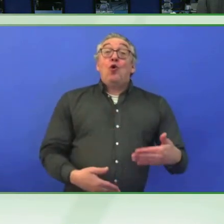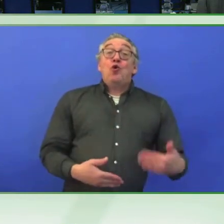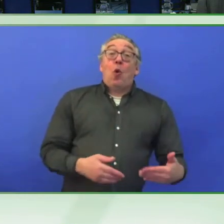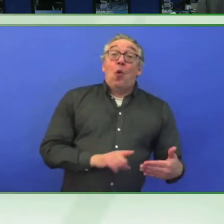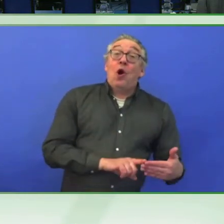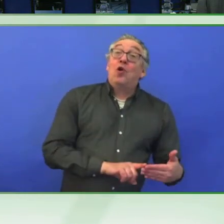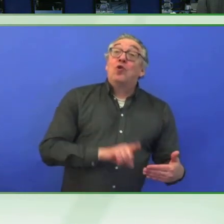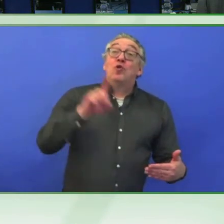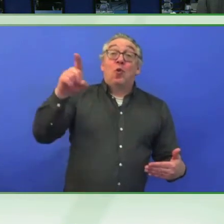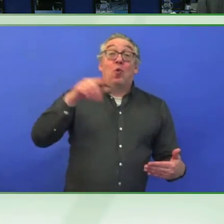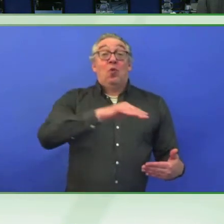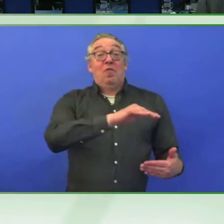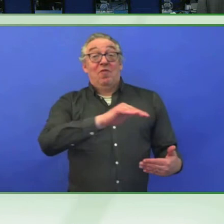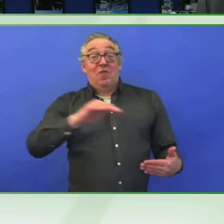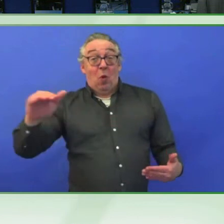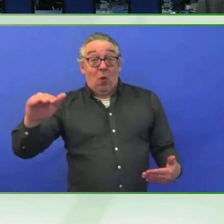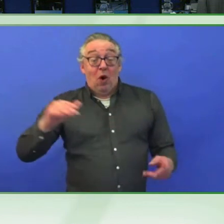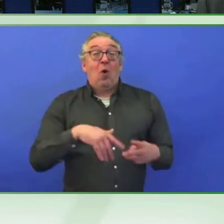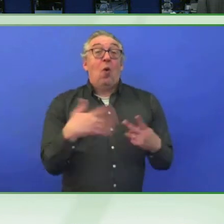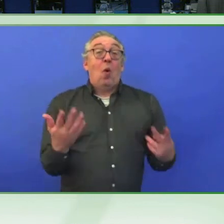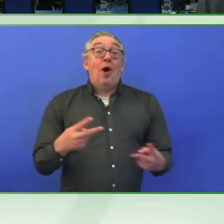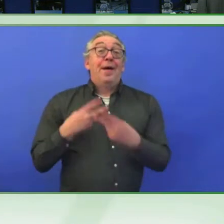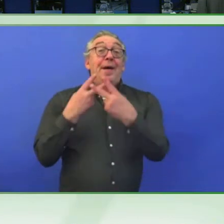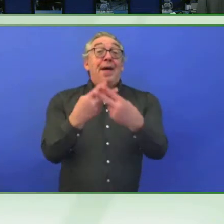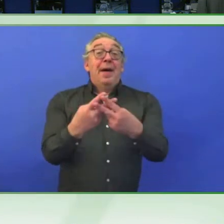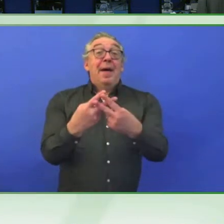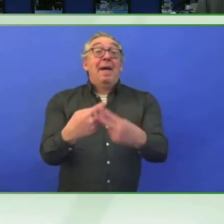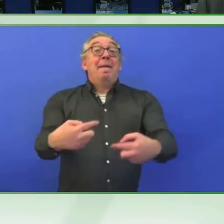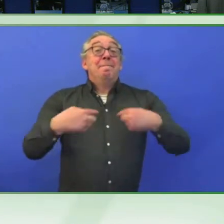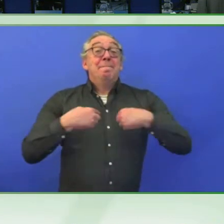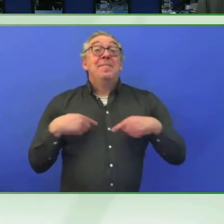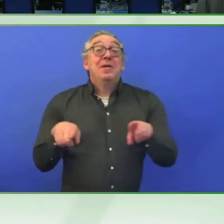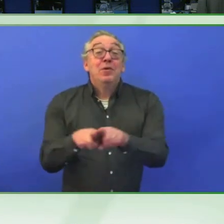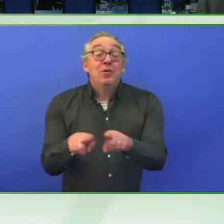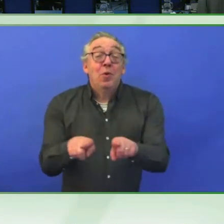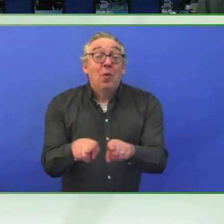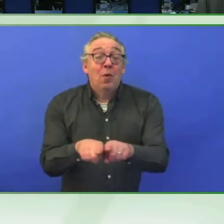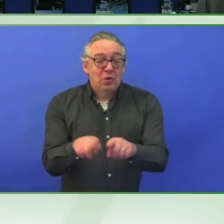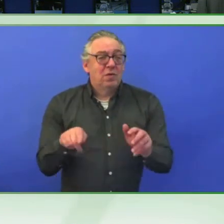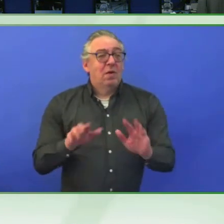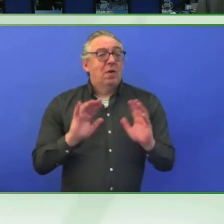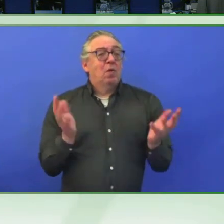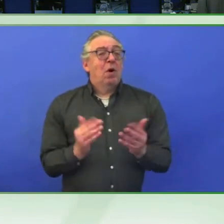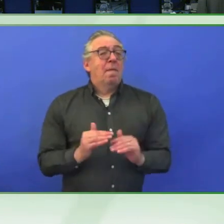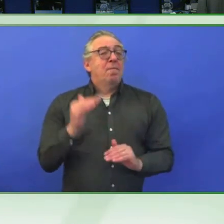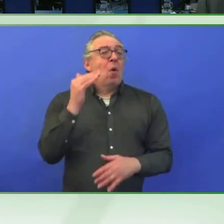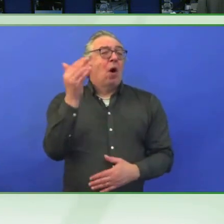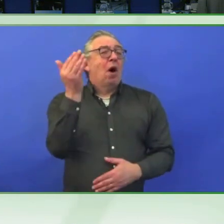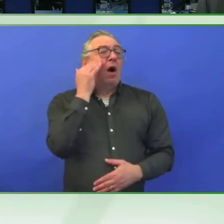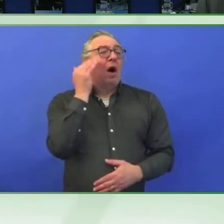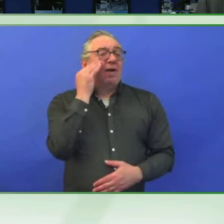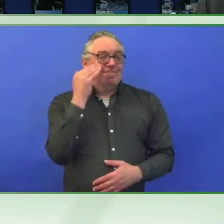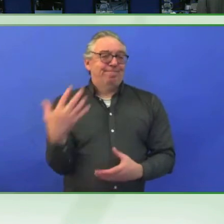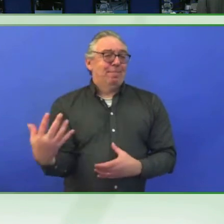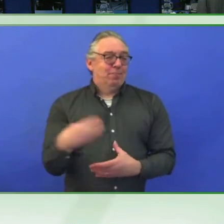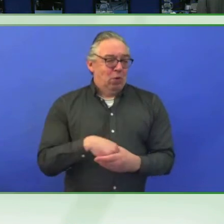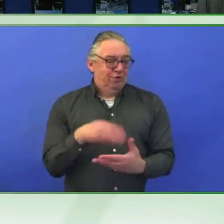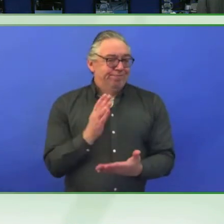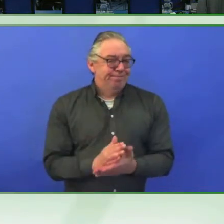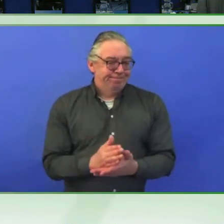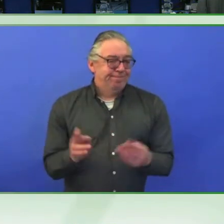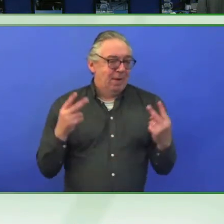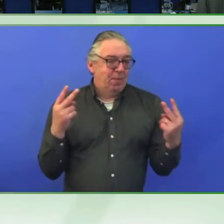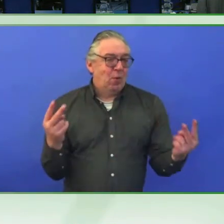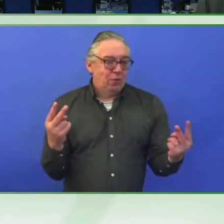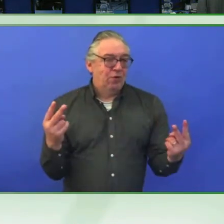a lot of times we realize that people with disabilities are not part of that inclusion thinking. And it is time really